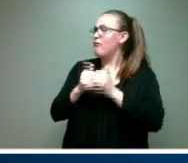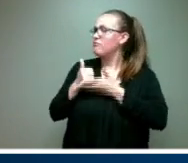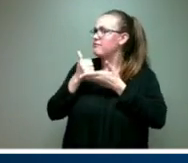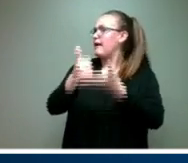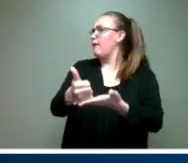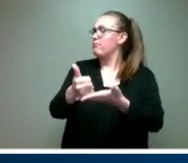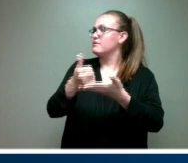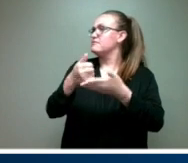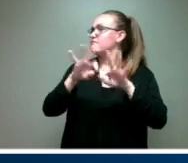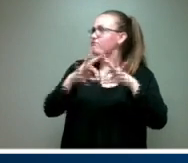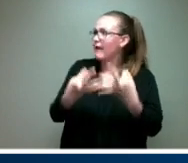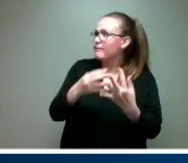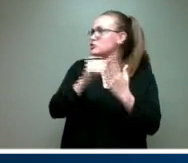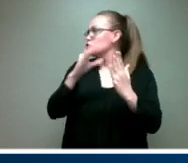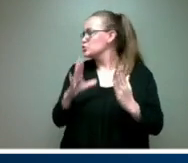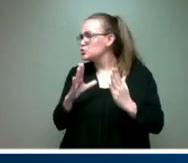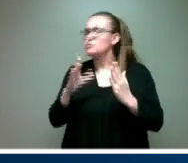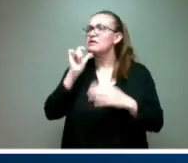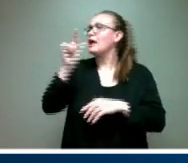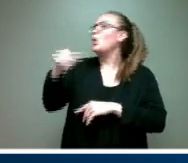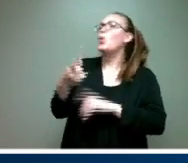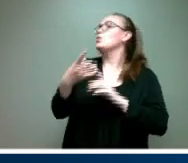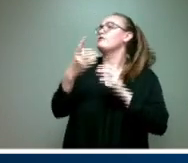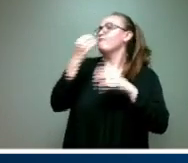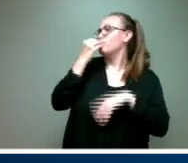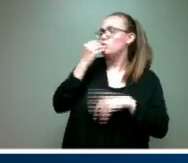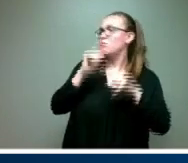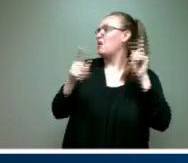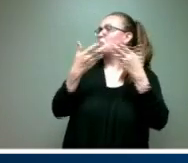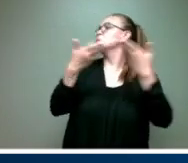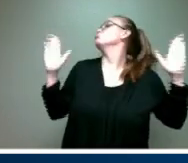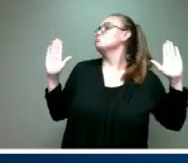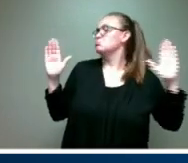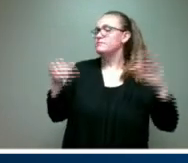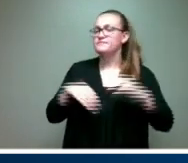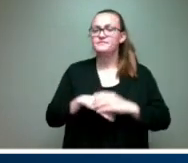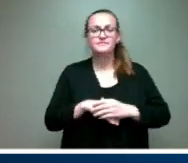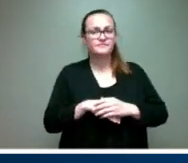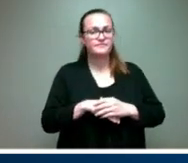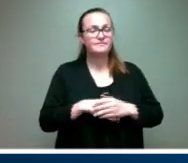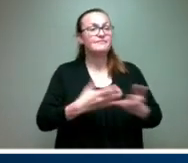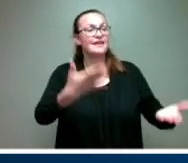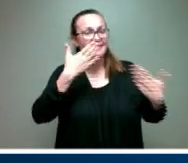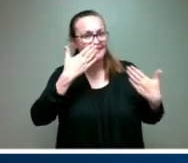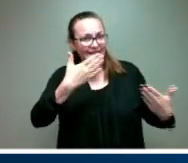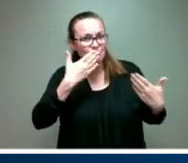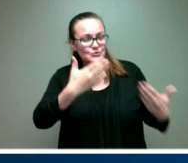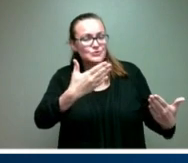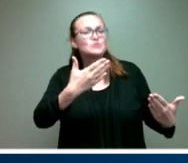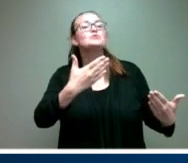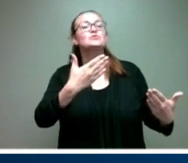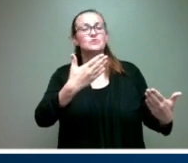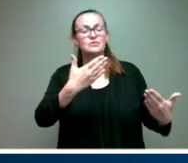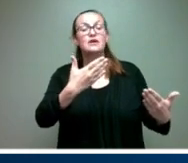times, not just food related, but really anything. Thank you for that question. And before I go into that